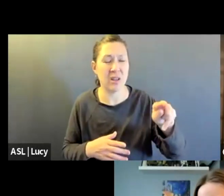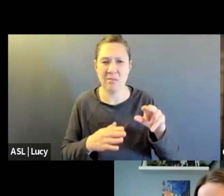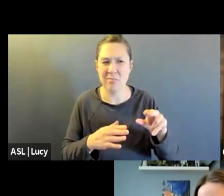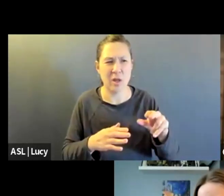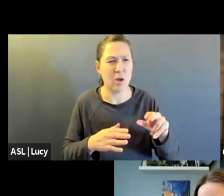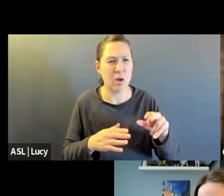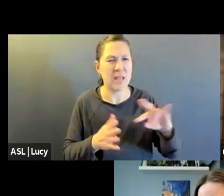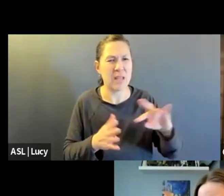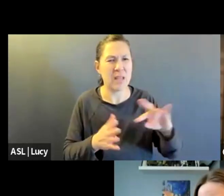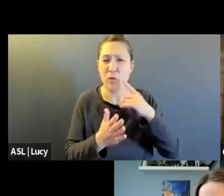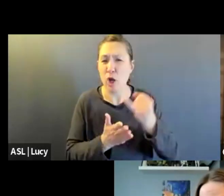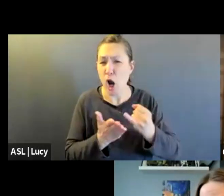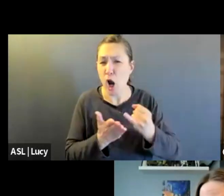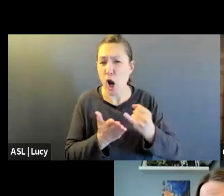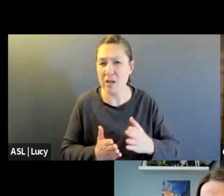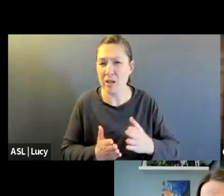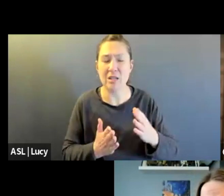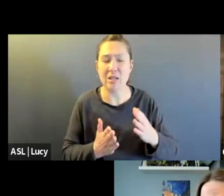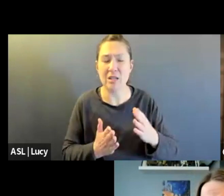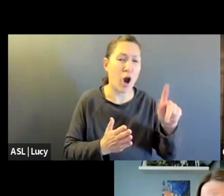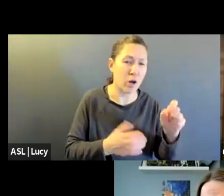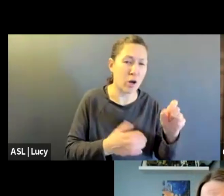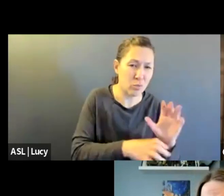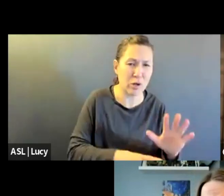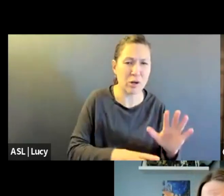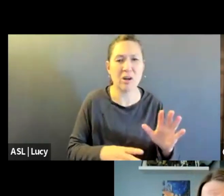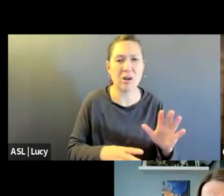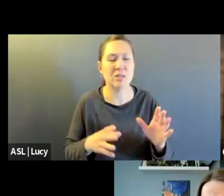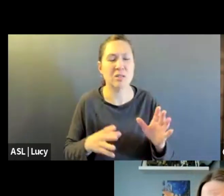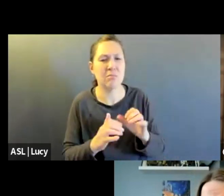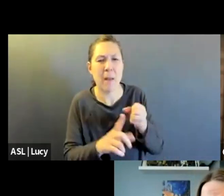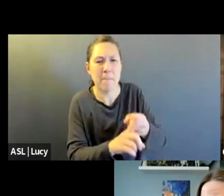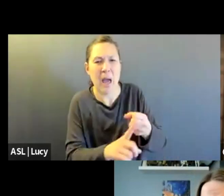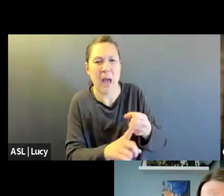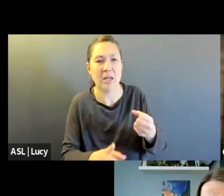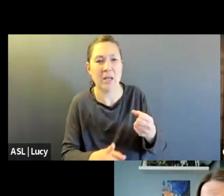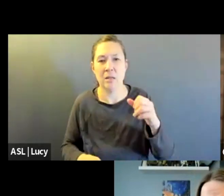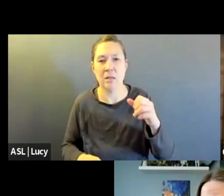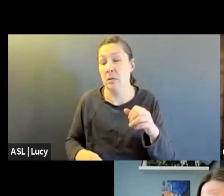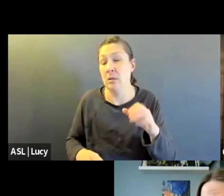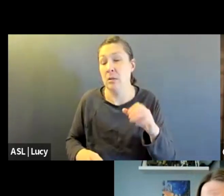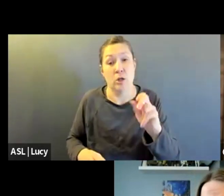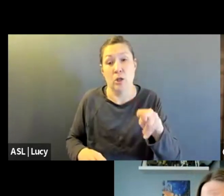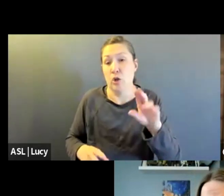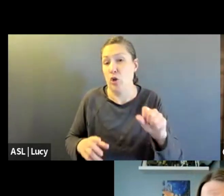this is something that we could literally talk about for the next 2 or 3 hours, and I'll just try to keep it brief.